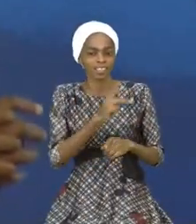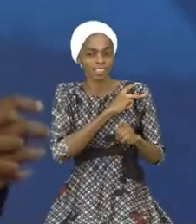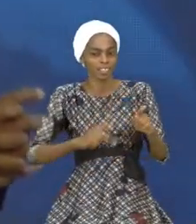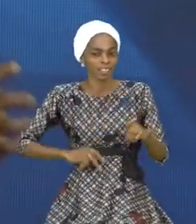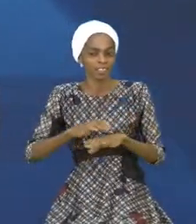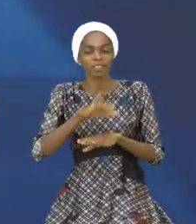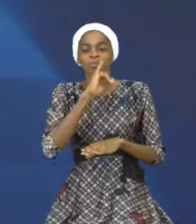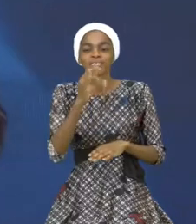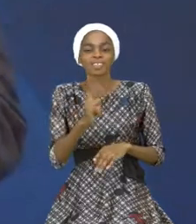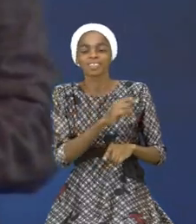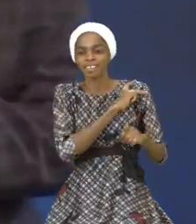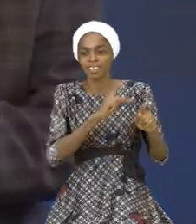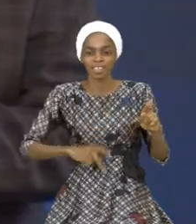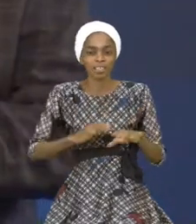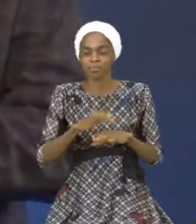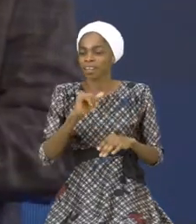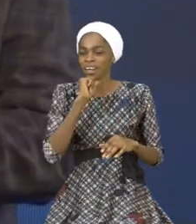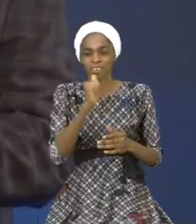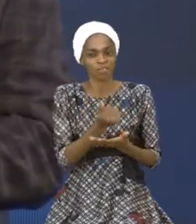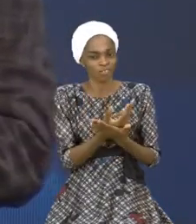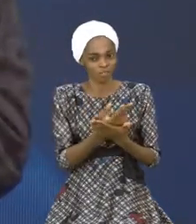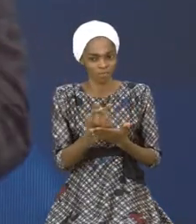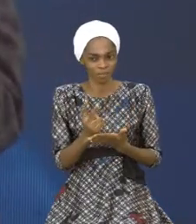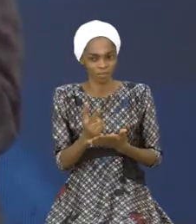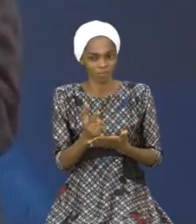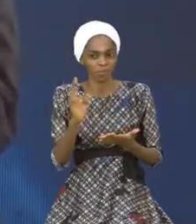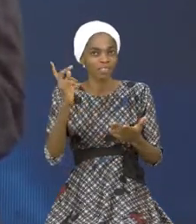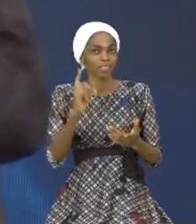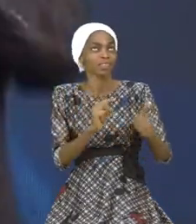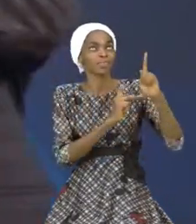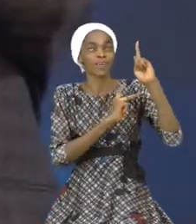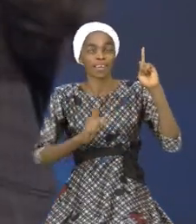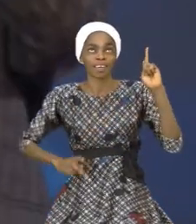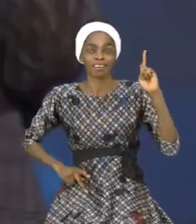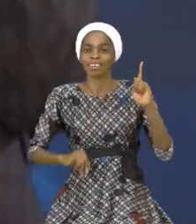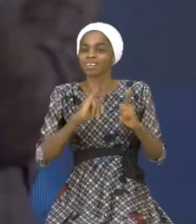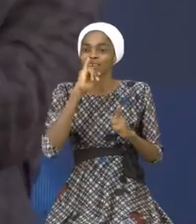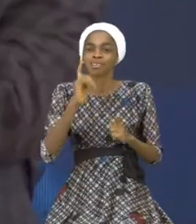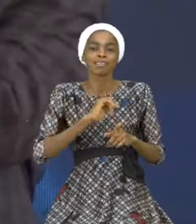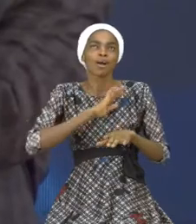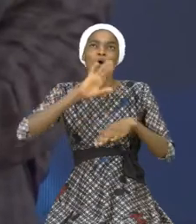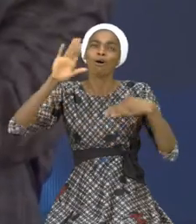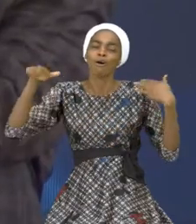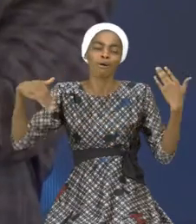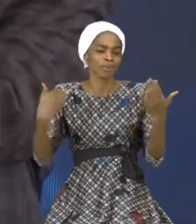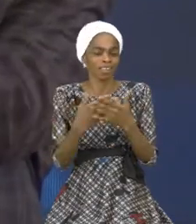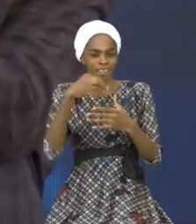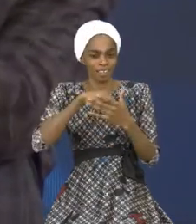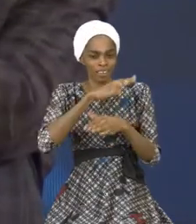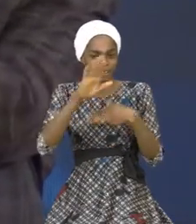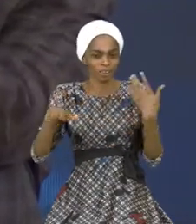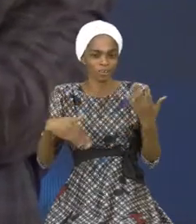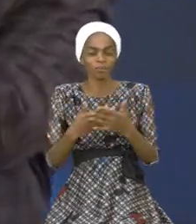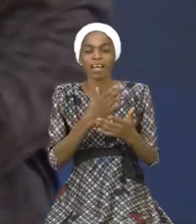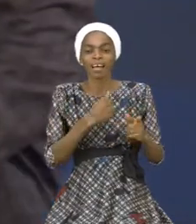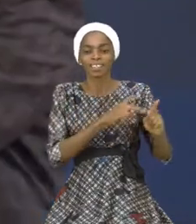kingdom that cannot fail. The king is the all in all, and a